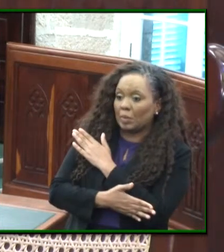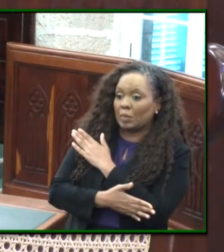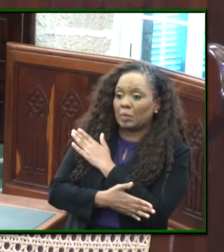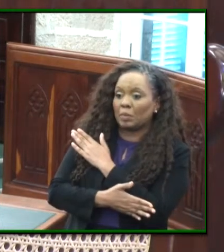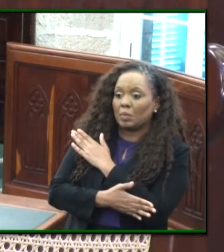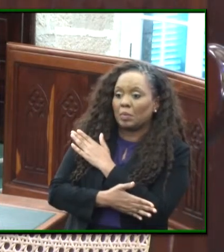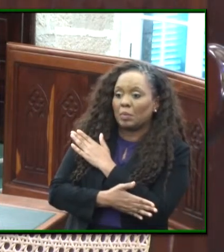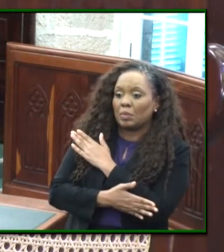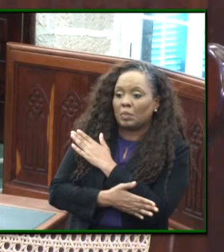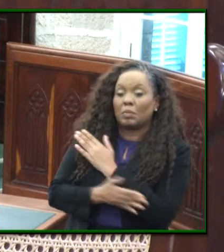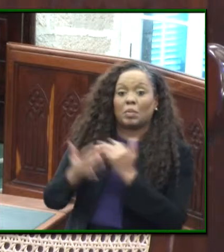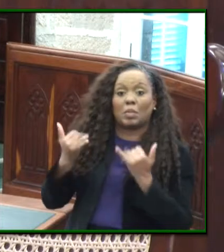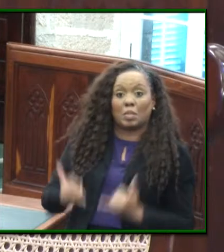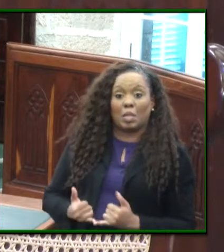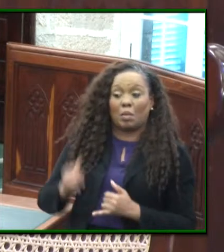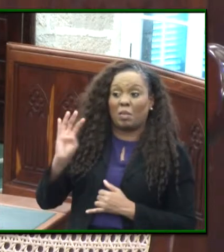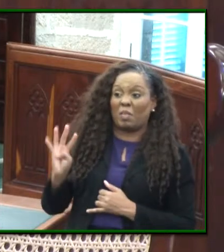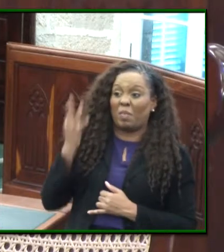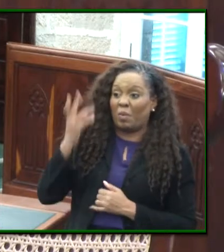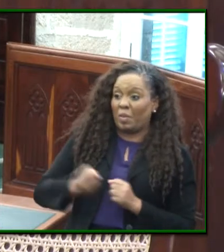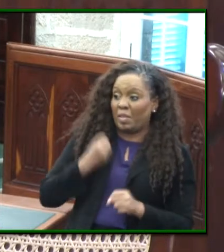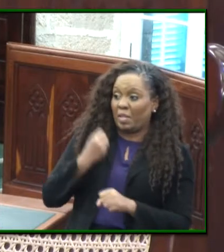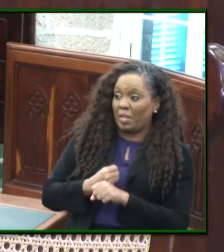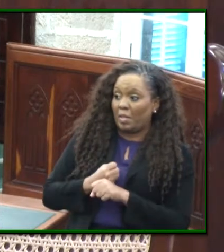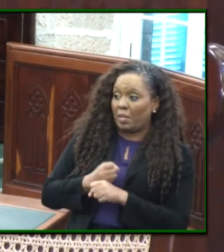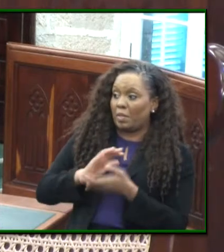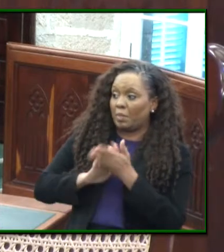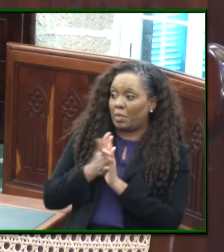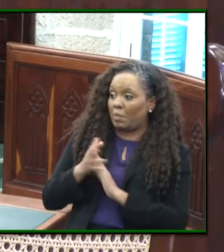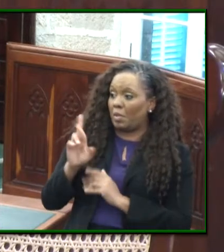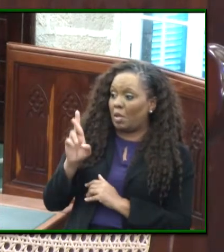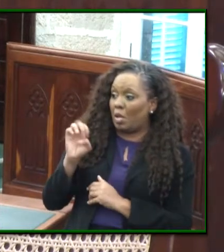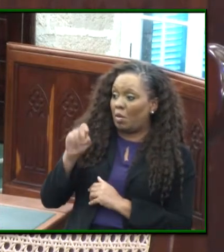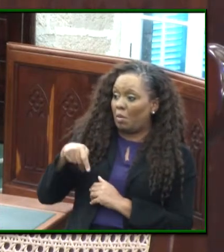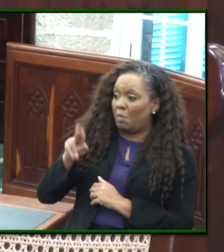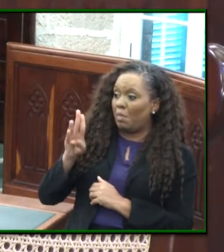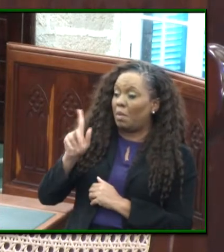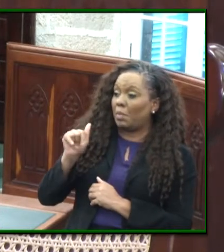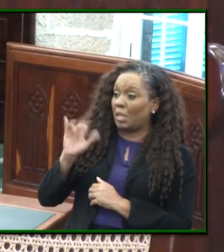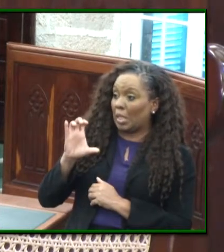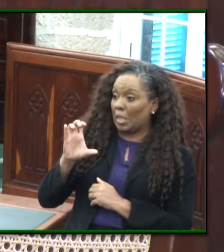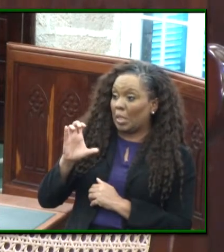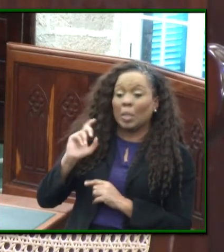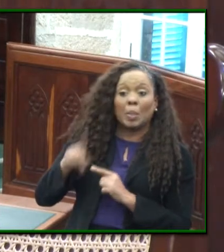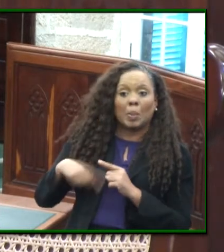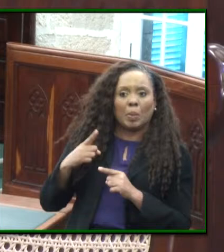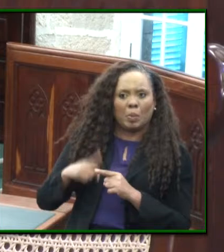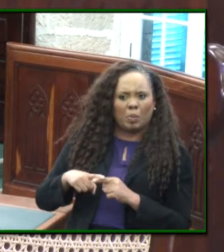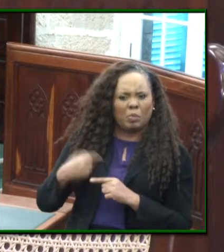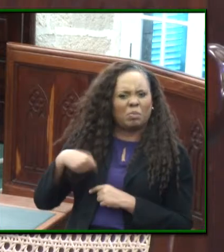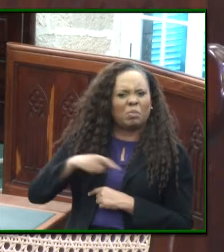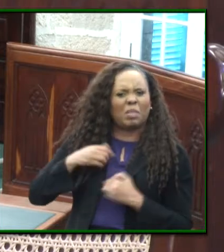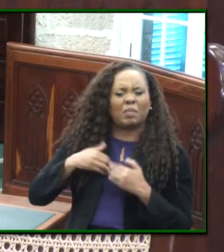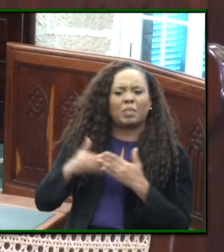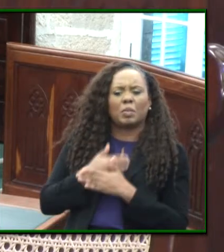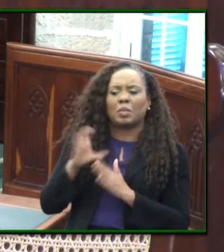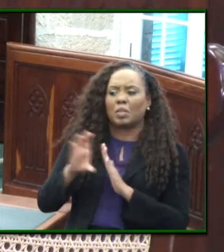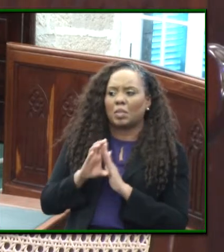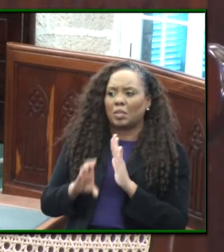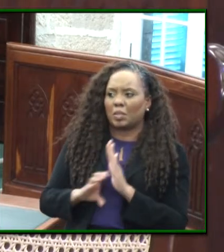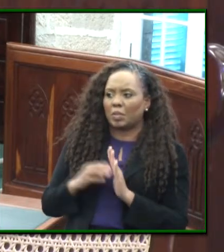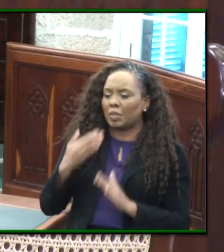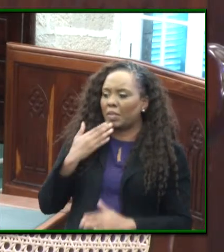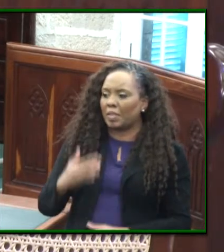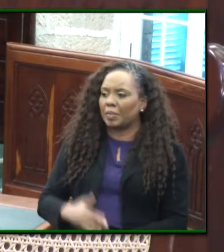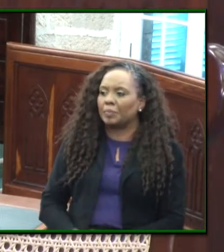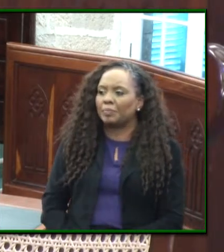its 4th year of Republican status, when will this country have that new constitution? Thank